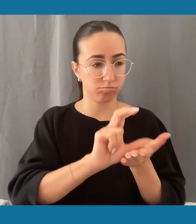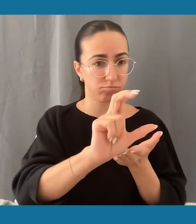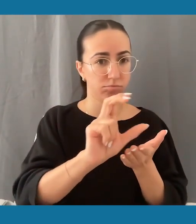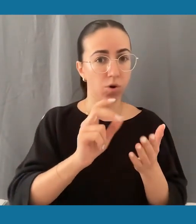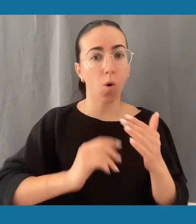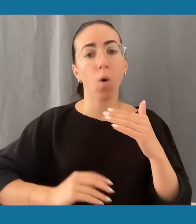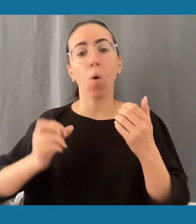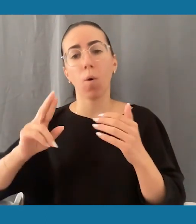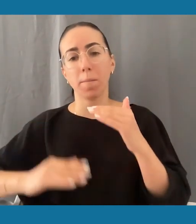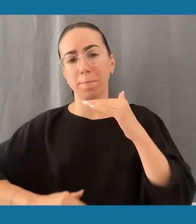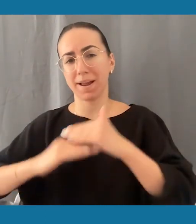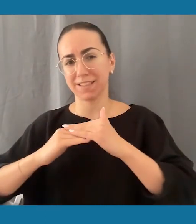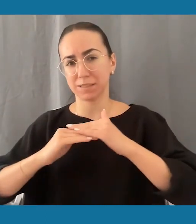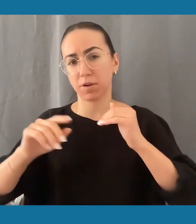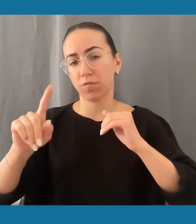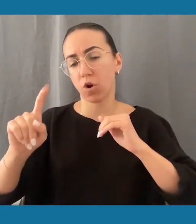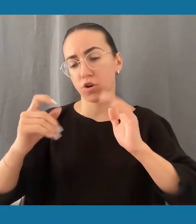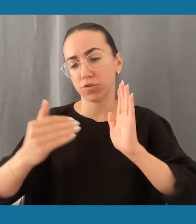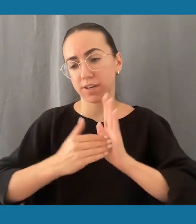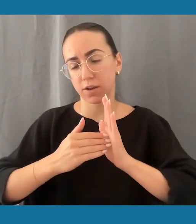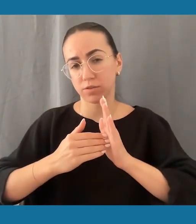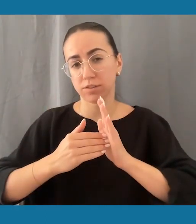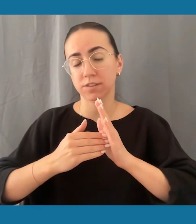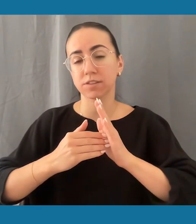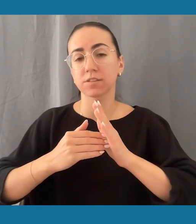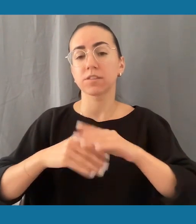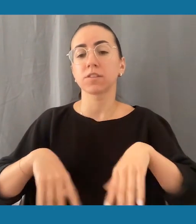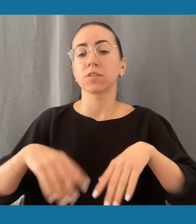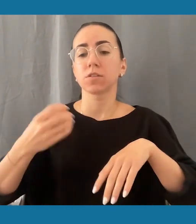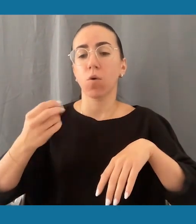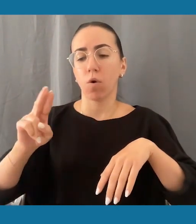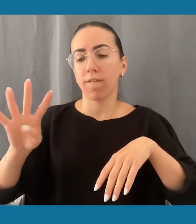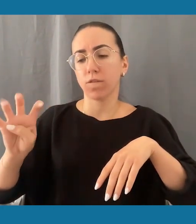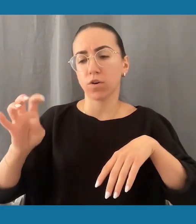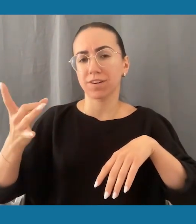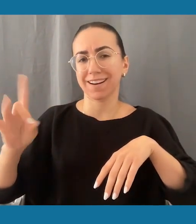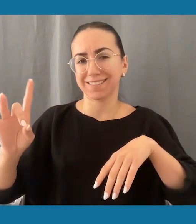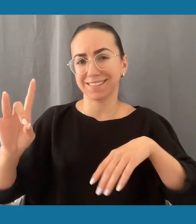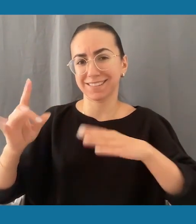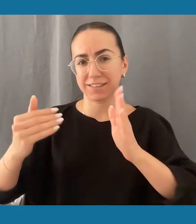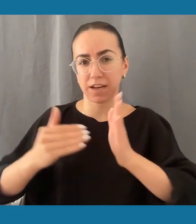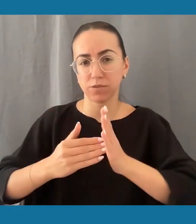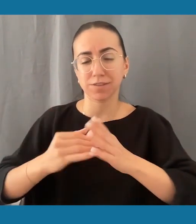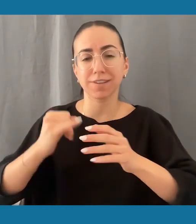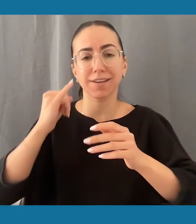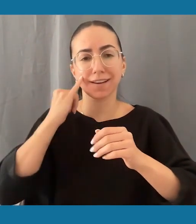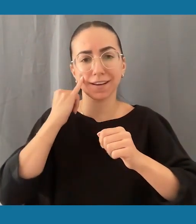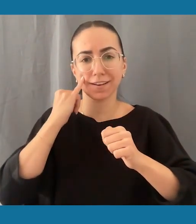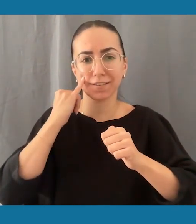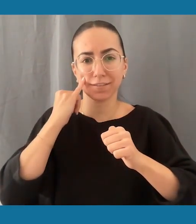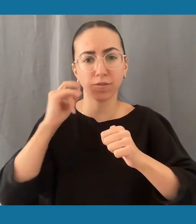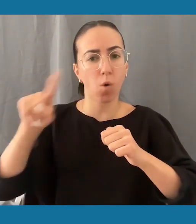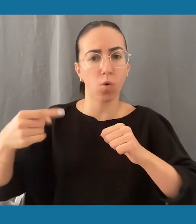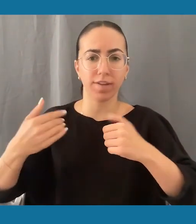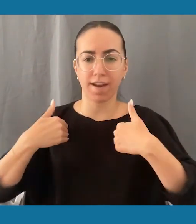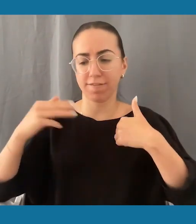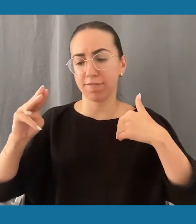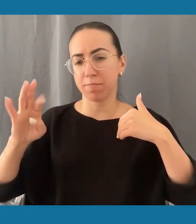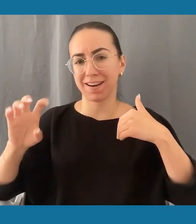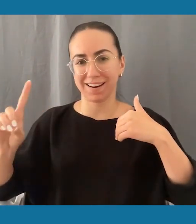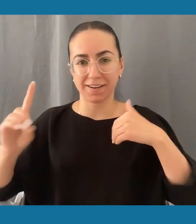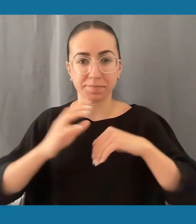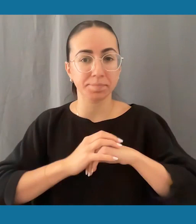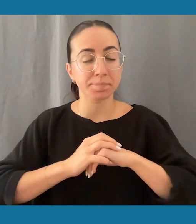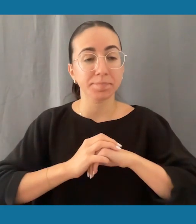and $418,000 if you are only on Medicaid. So if you have those limits and they serve